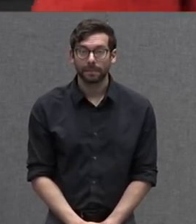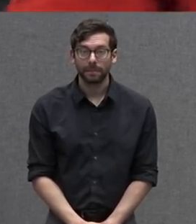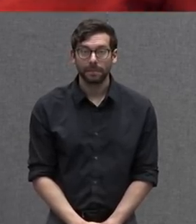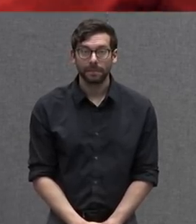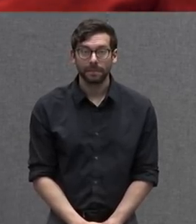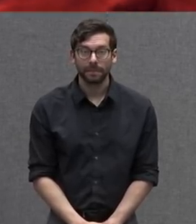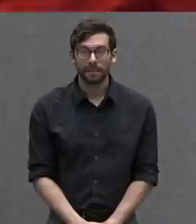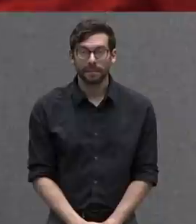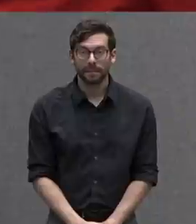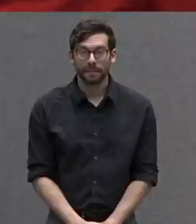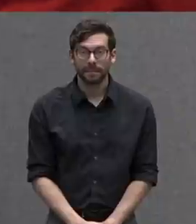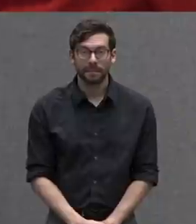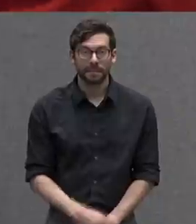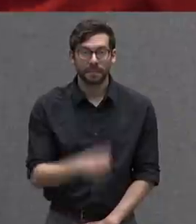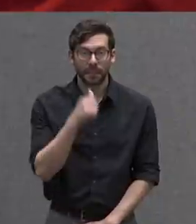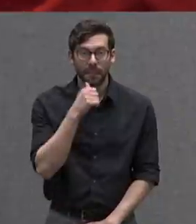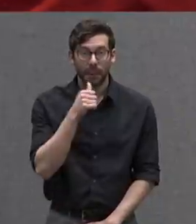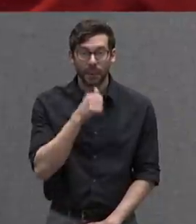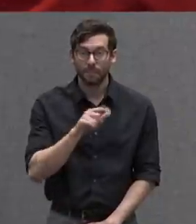Off she goes